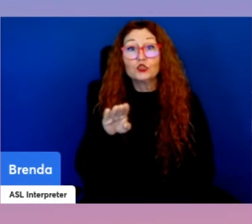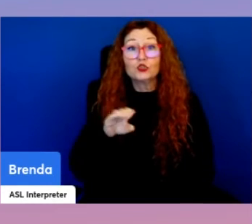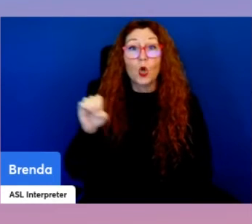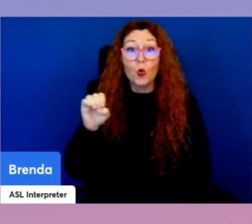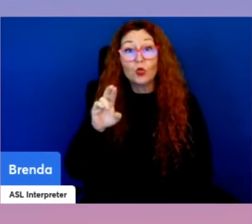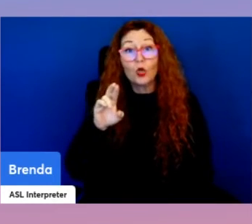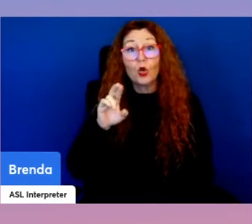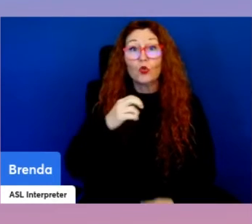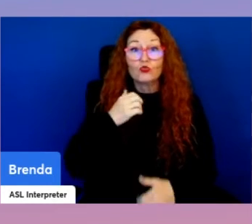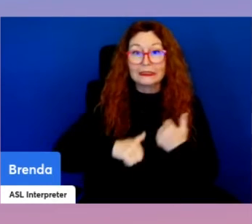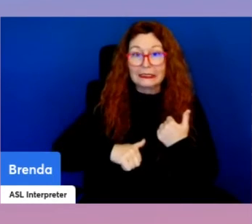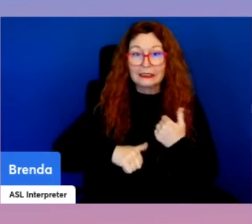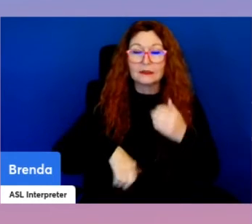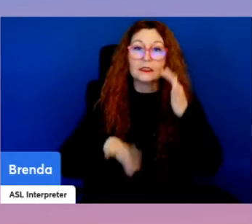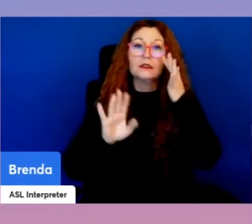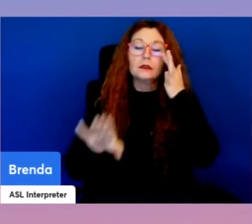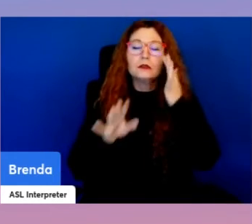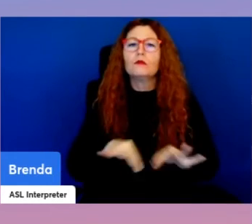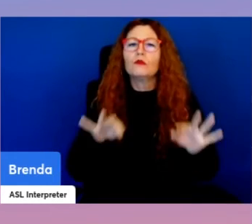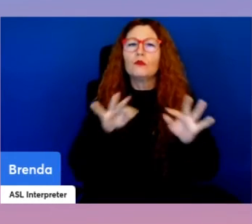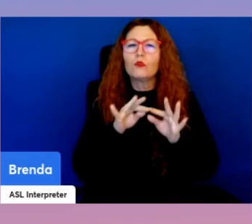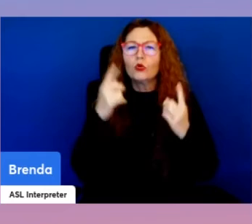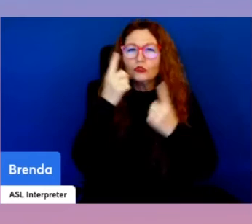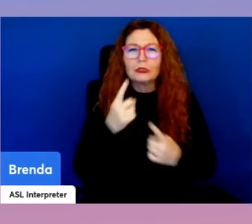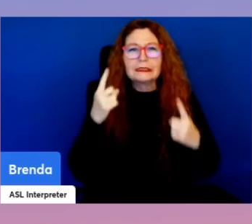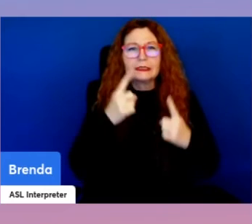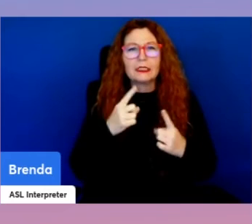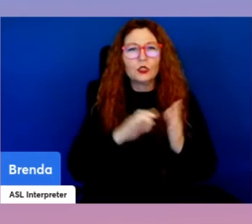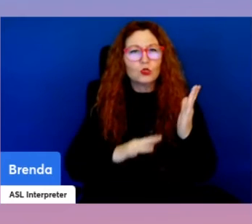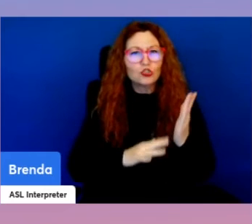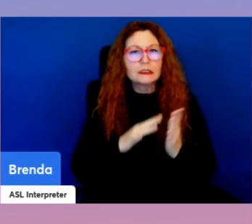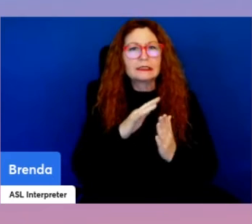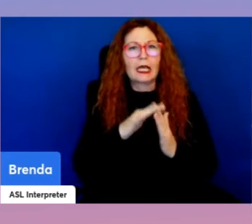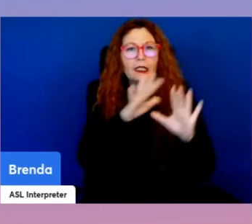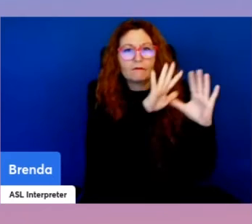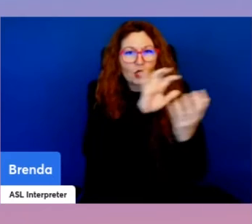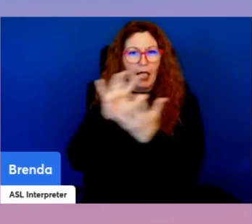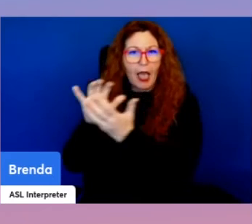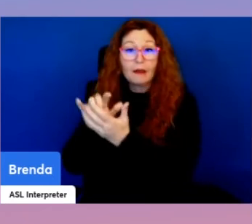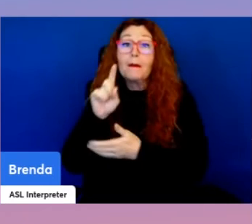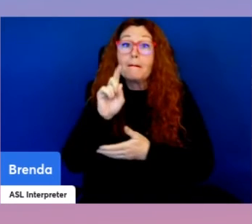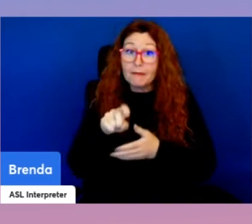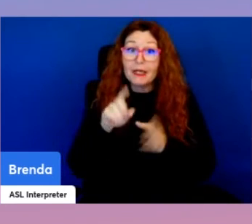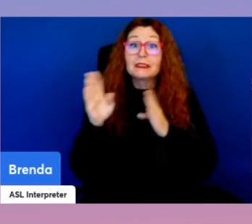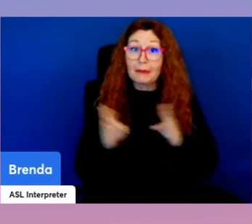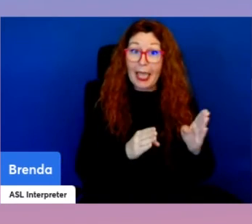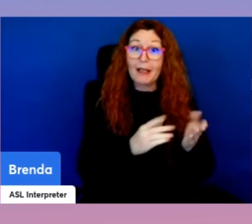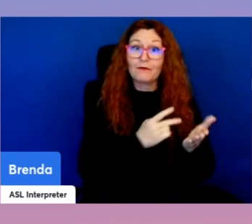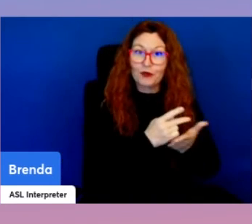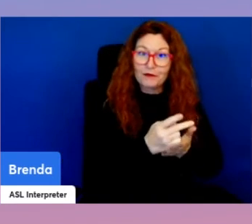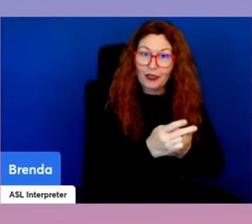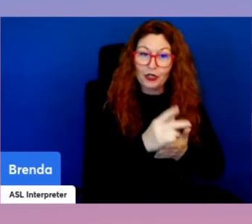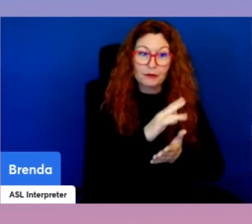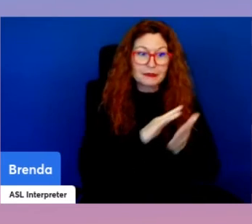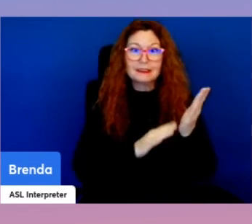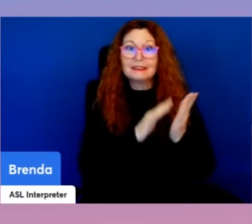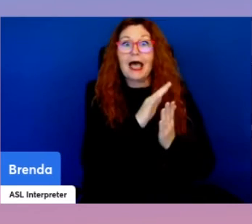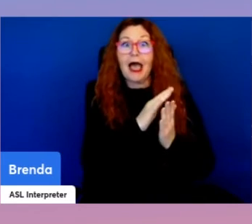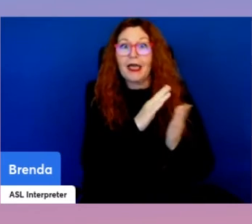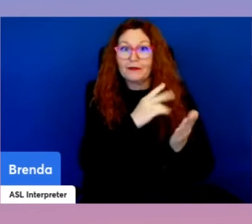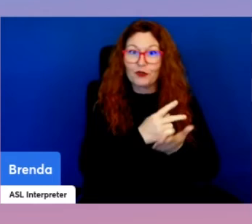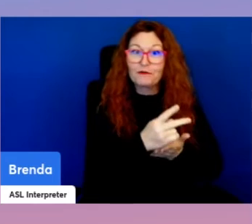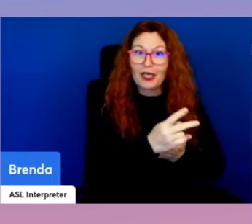in general when designing for cloud. You should always plan for failure and design for failure so that your systems and applications